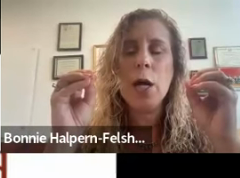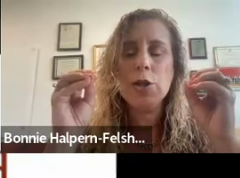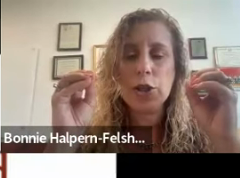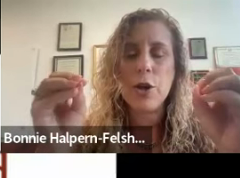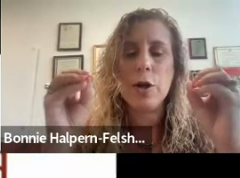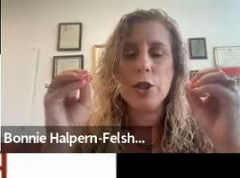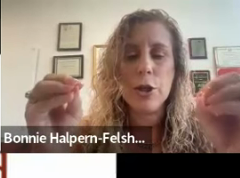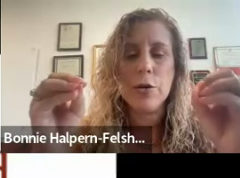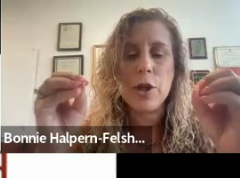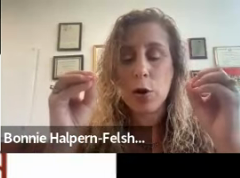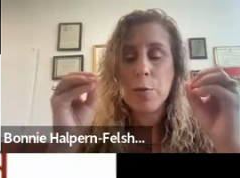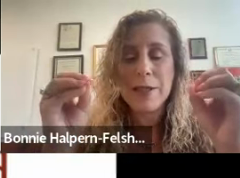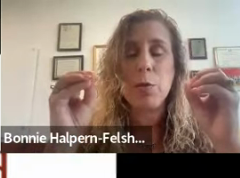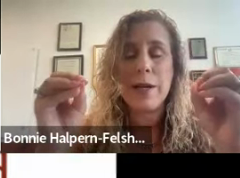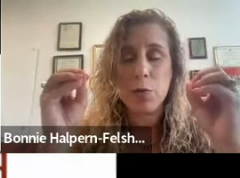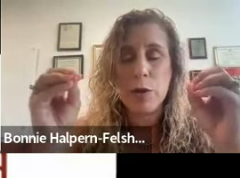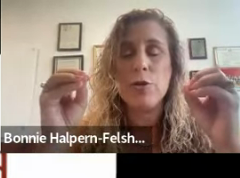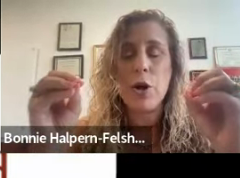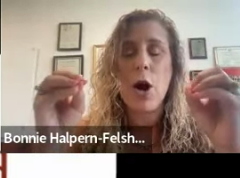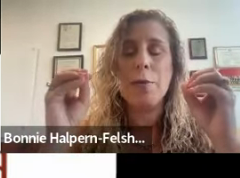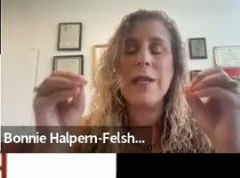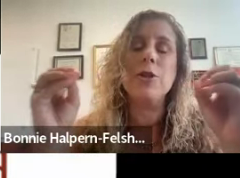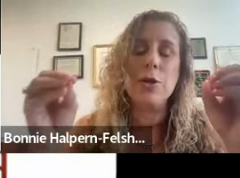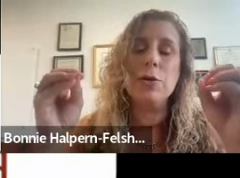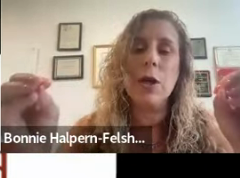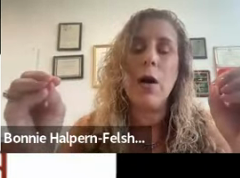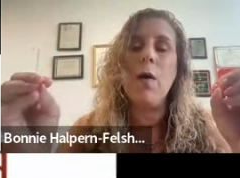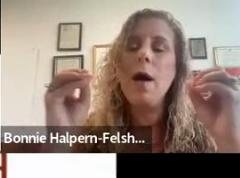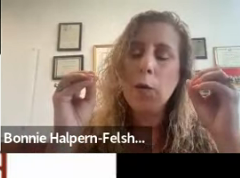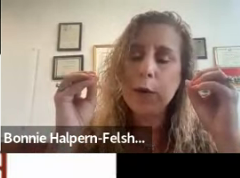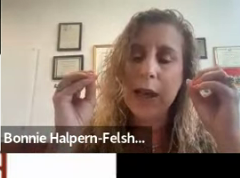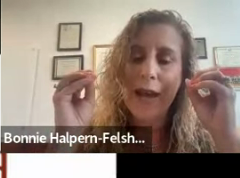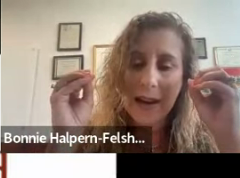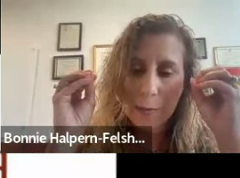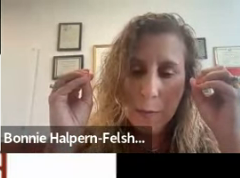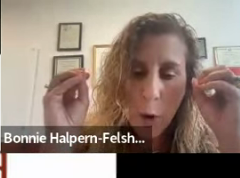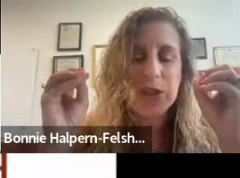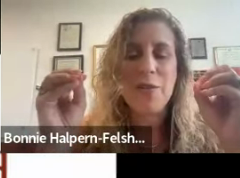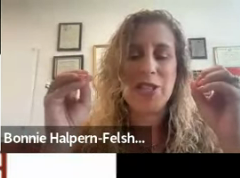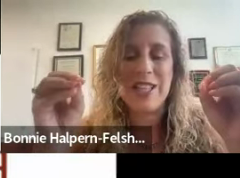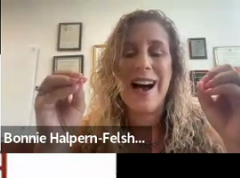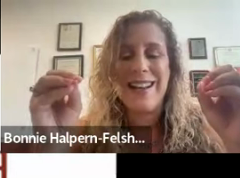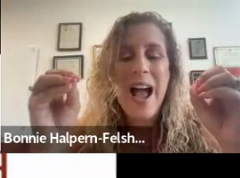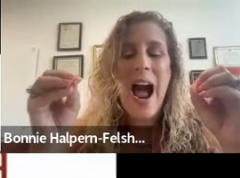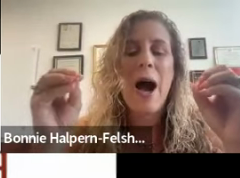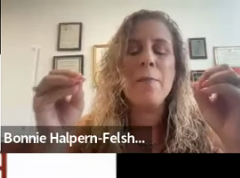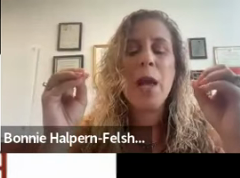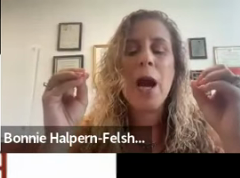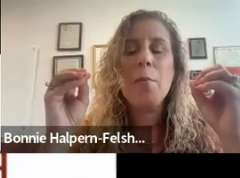to discourage use or the best way to reduce your harm is not to use at all. We say that on almost every